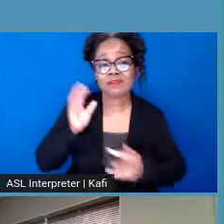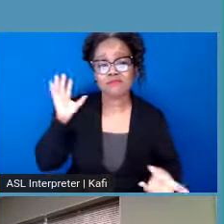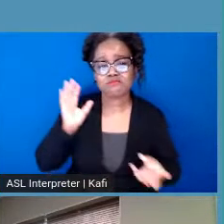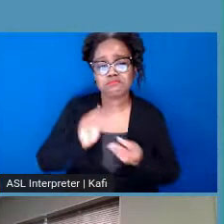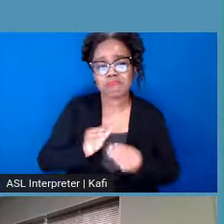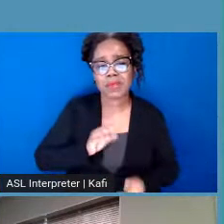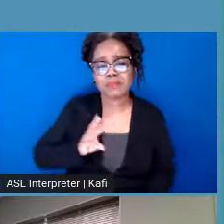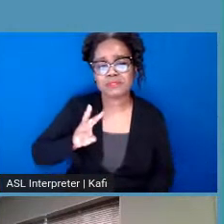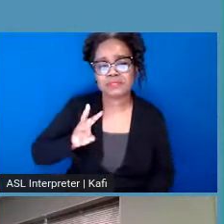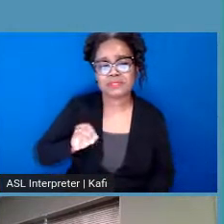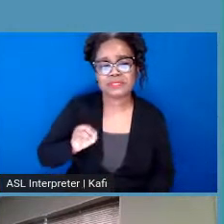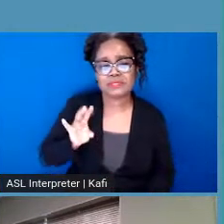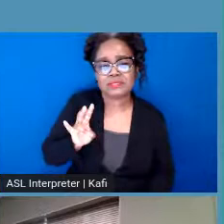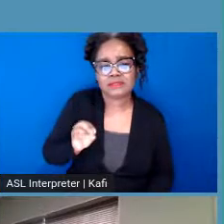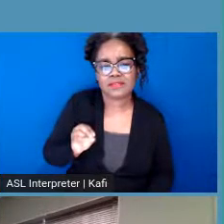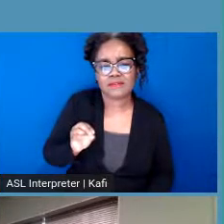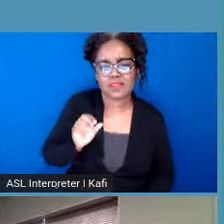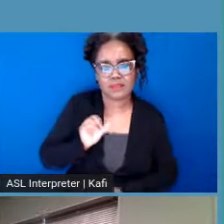season,